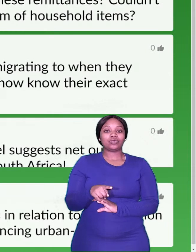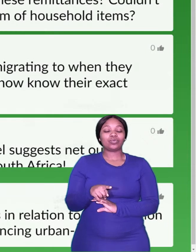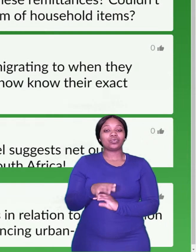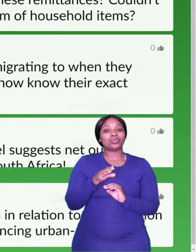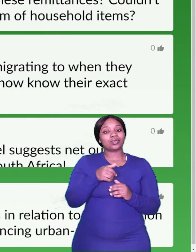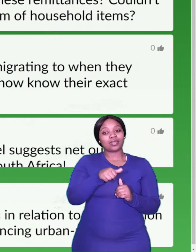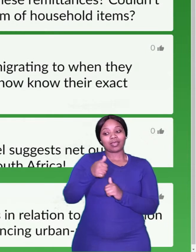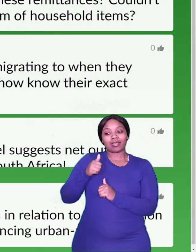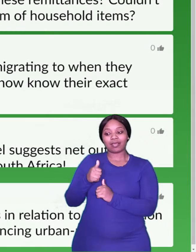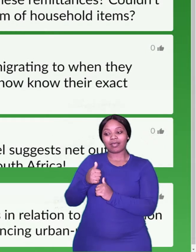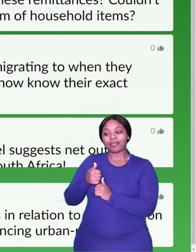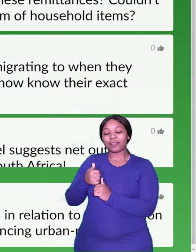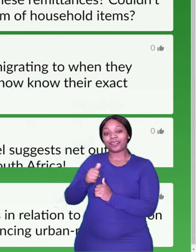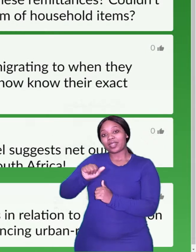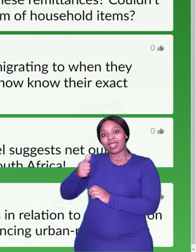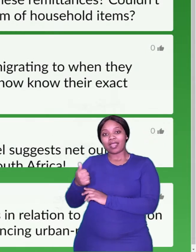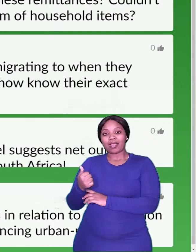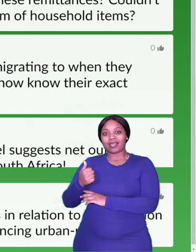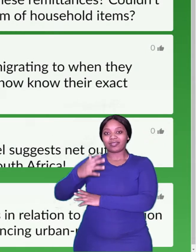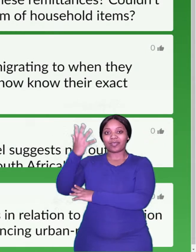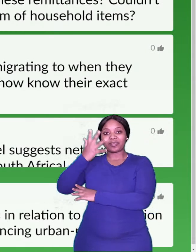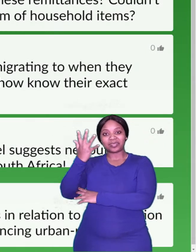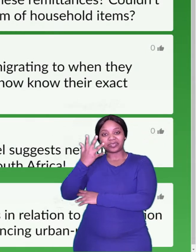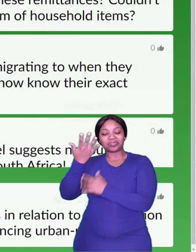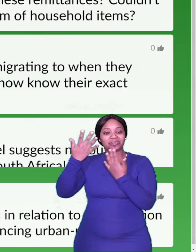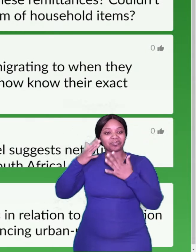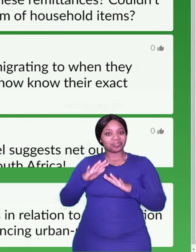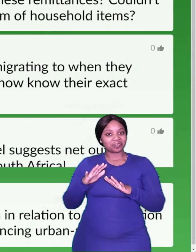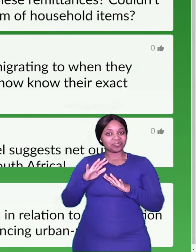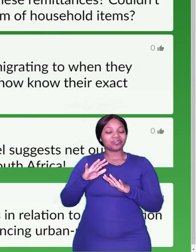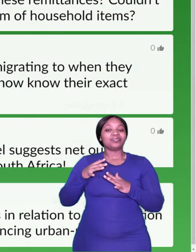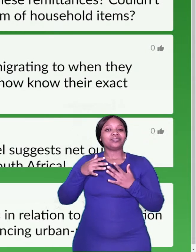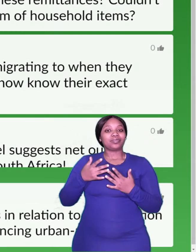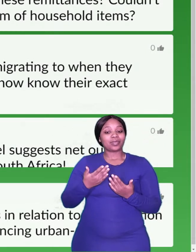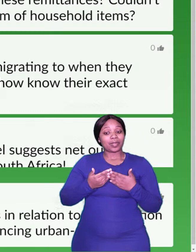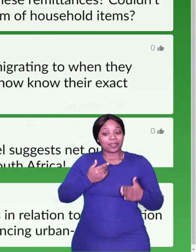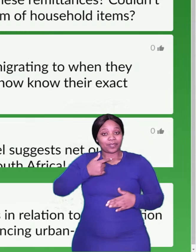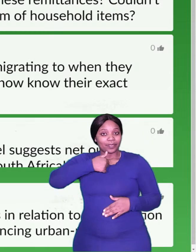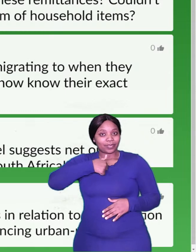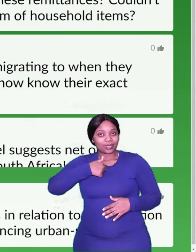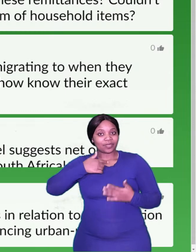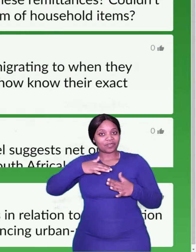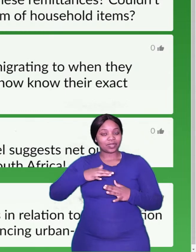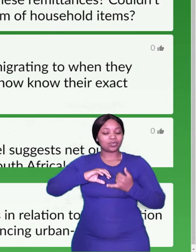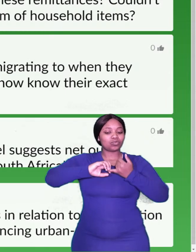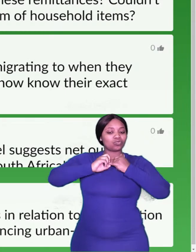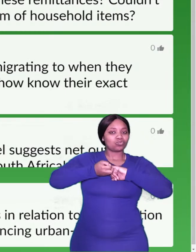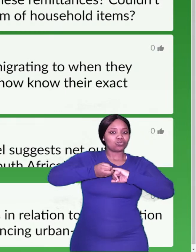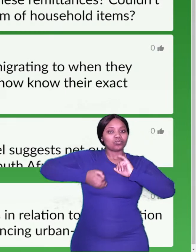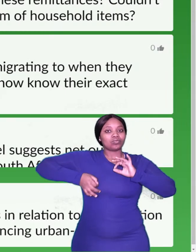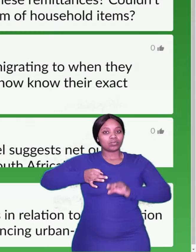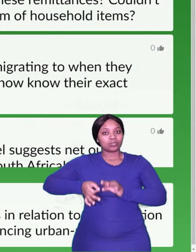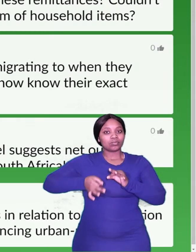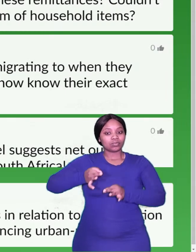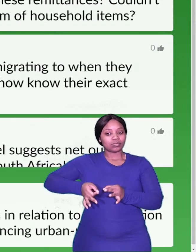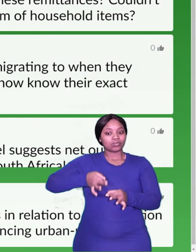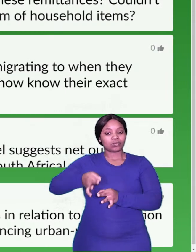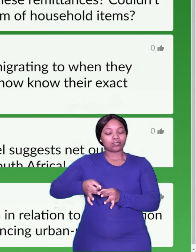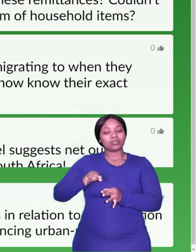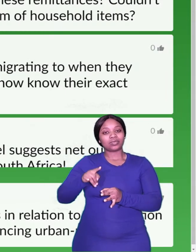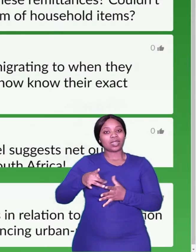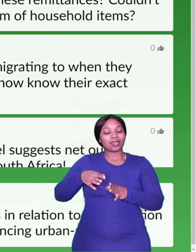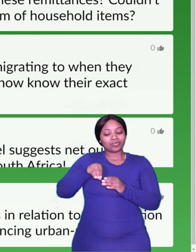previous presenters who have, in a way, tried to contextualize the issue of migration, but